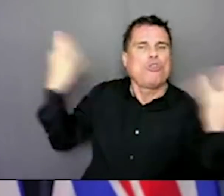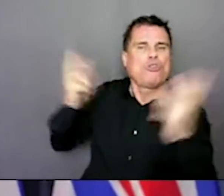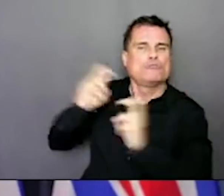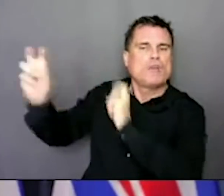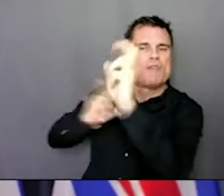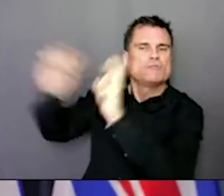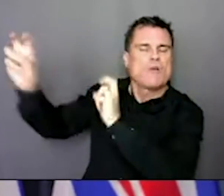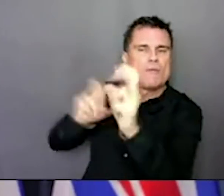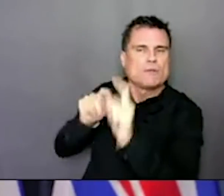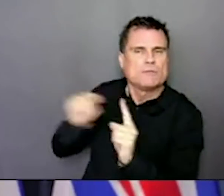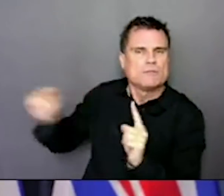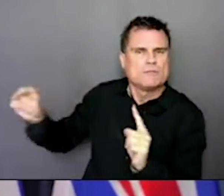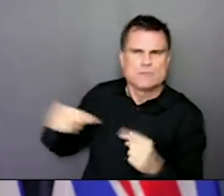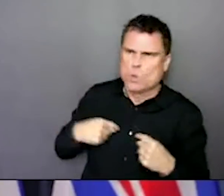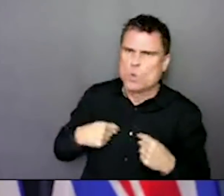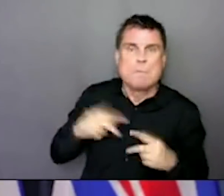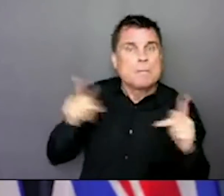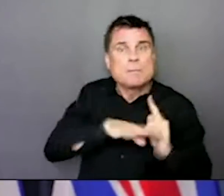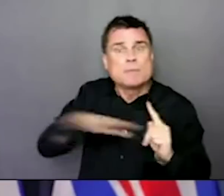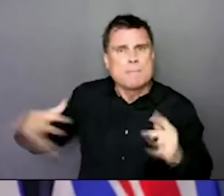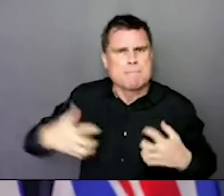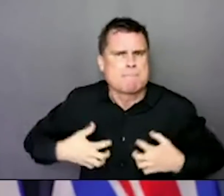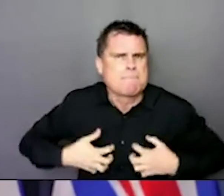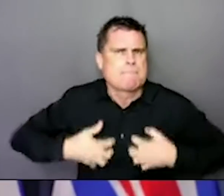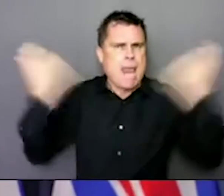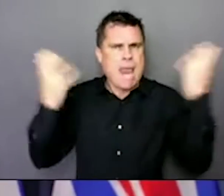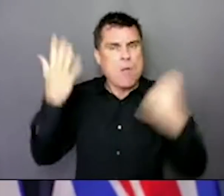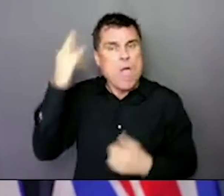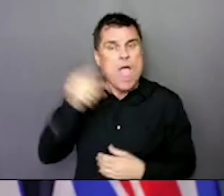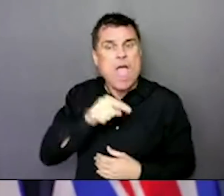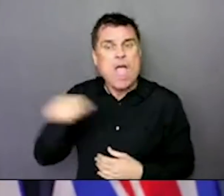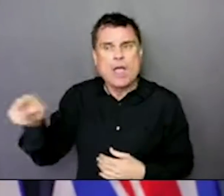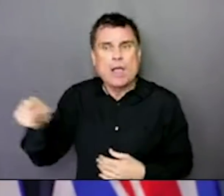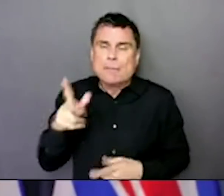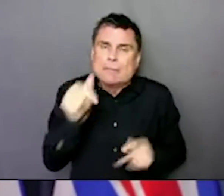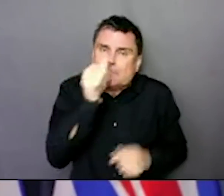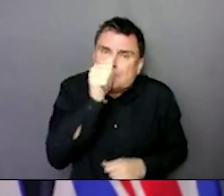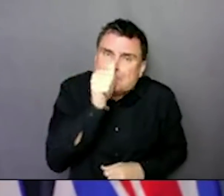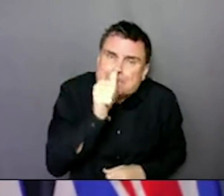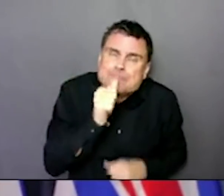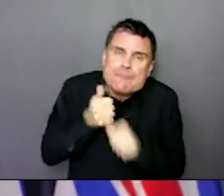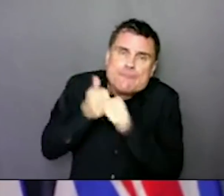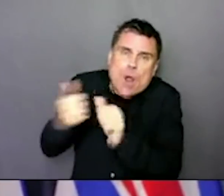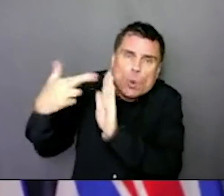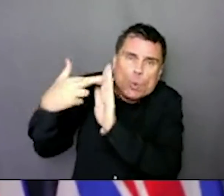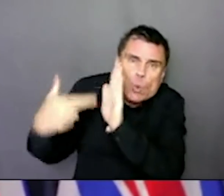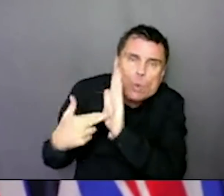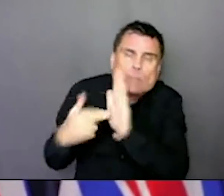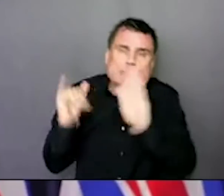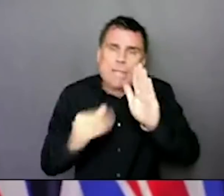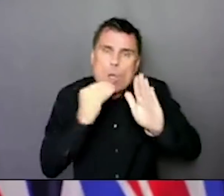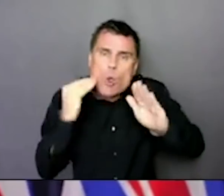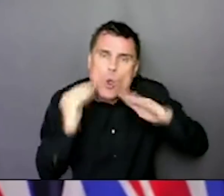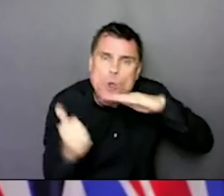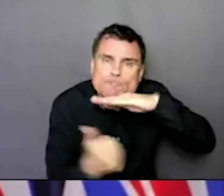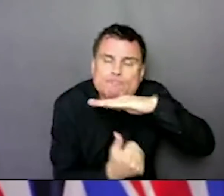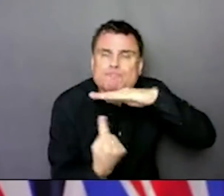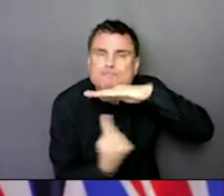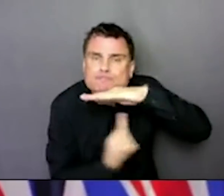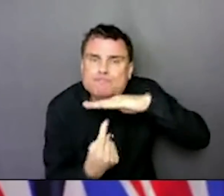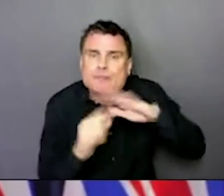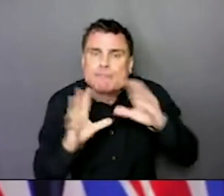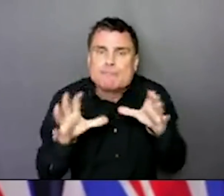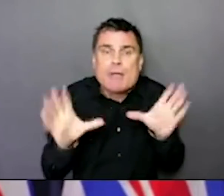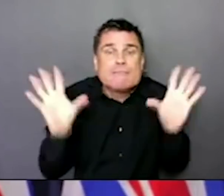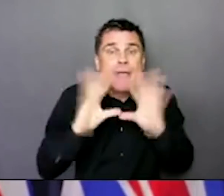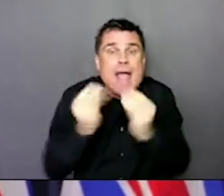are making sacrifices. And one of those sacrifices is staying close to home, not traveling to see loved ones, not going to